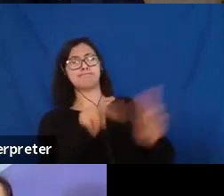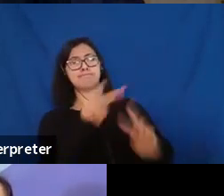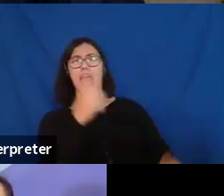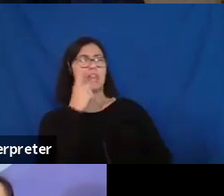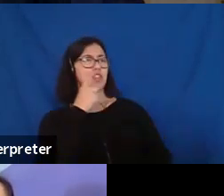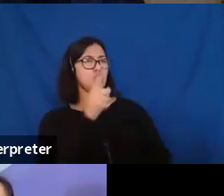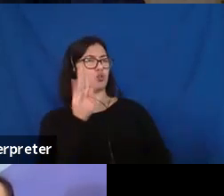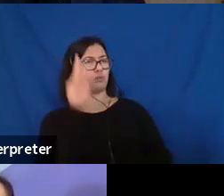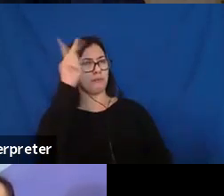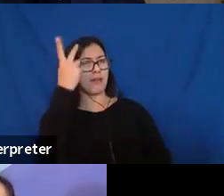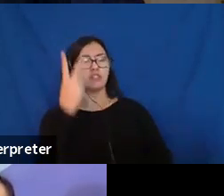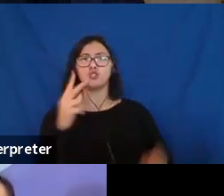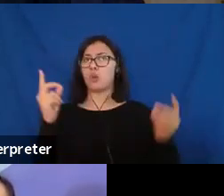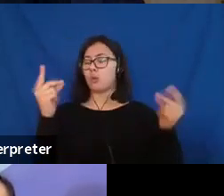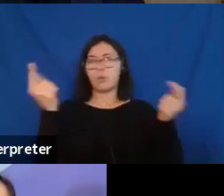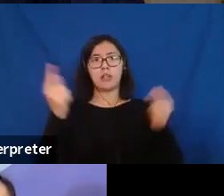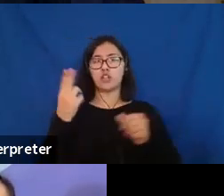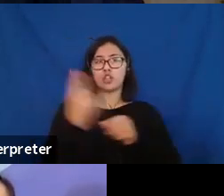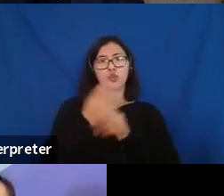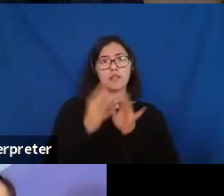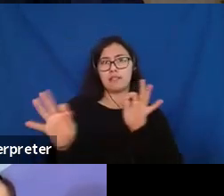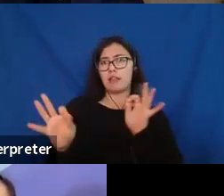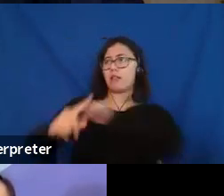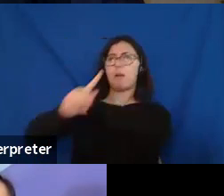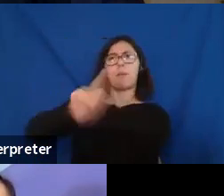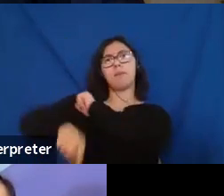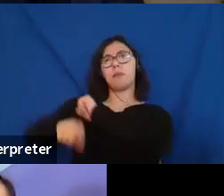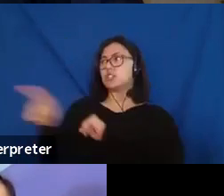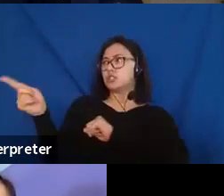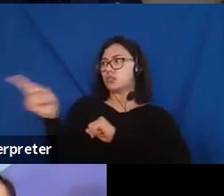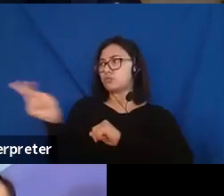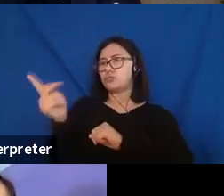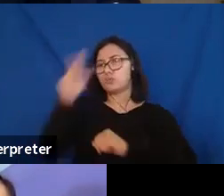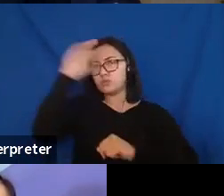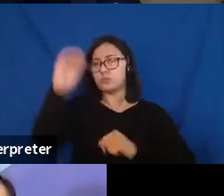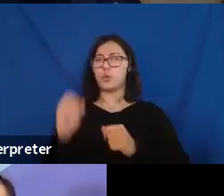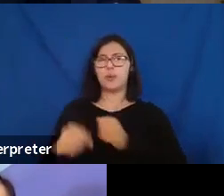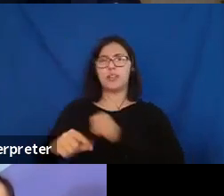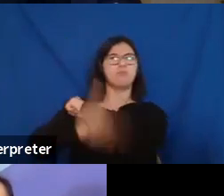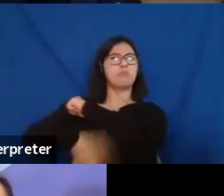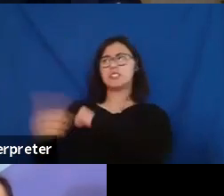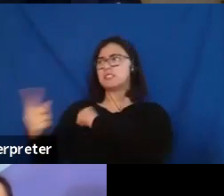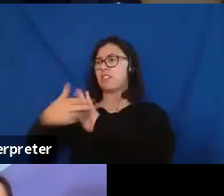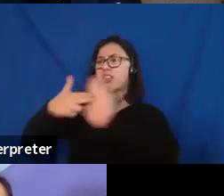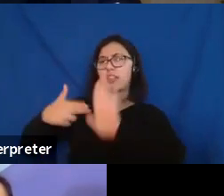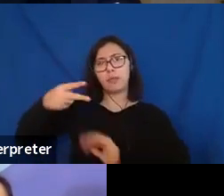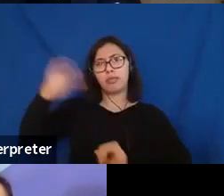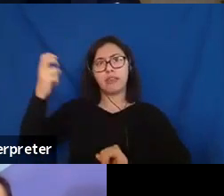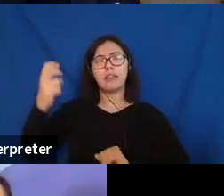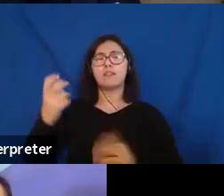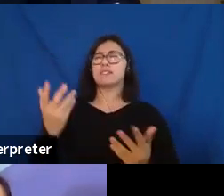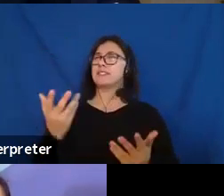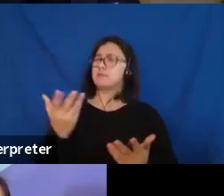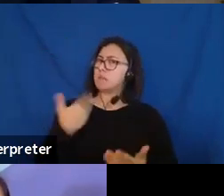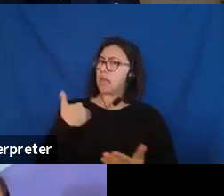quick to using language about penalizing these boys and giving them consequences and referring them to thieves. Even though she had a good intention,